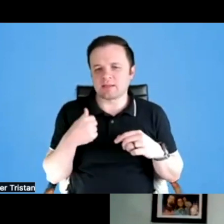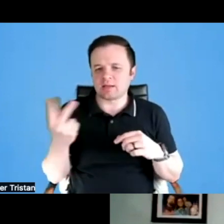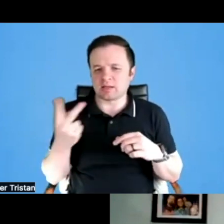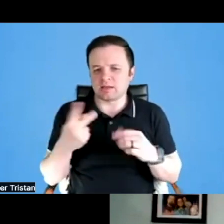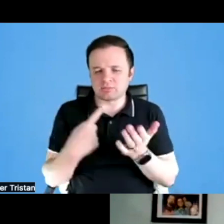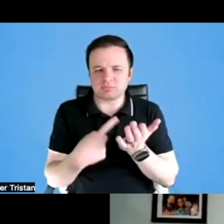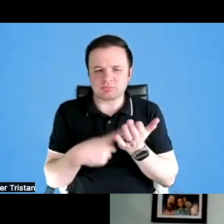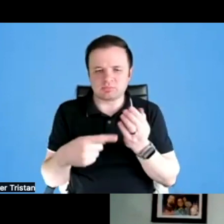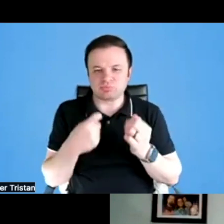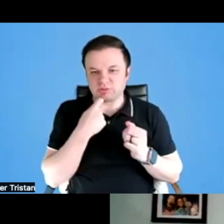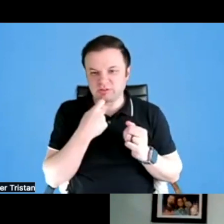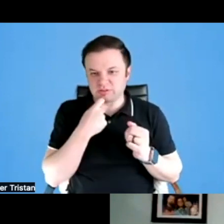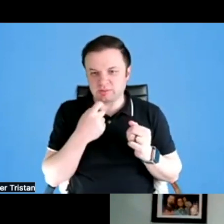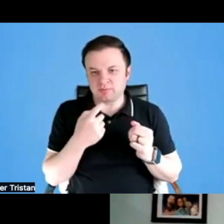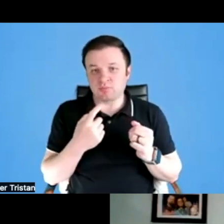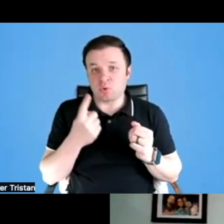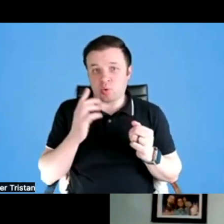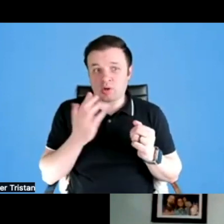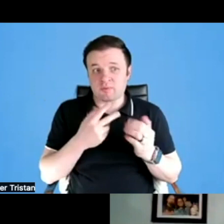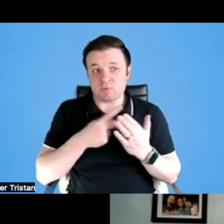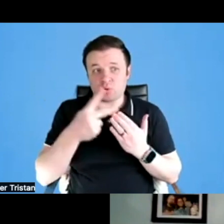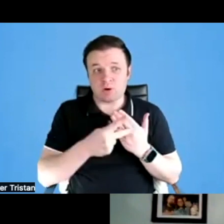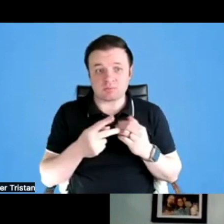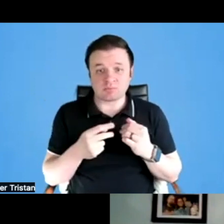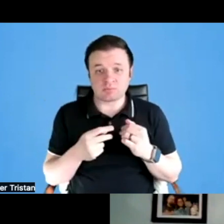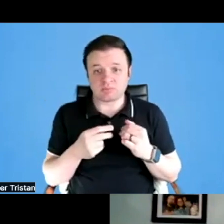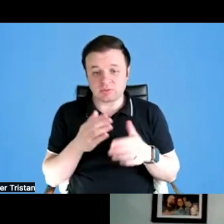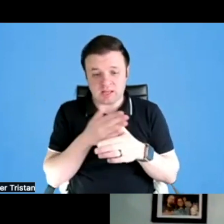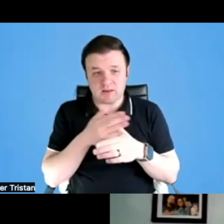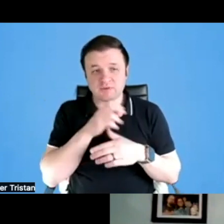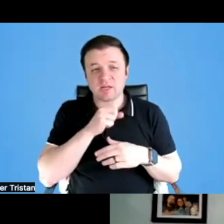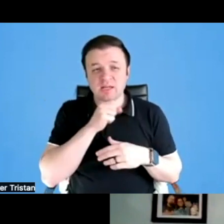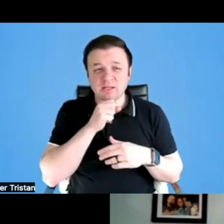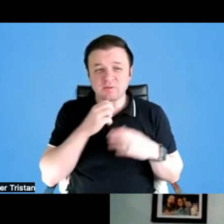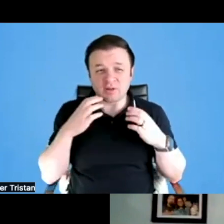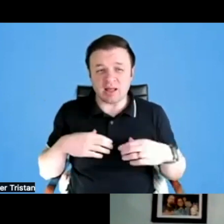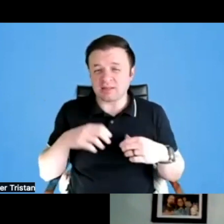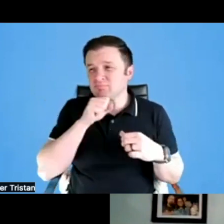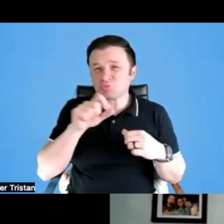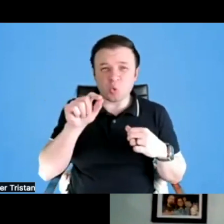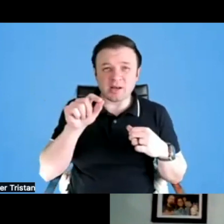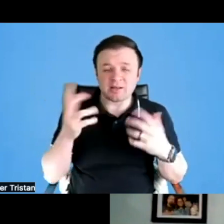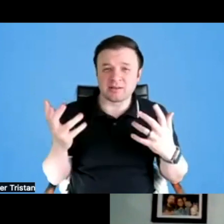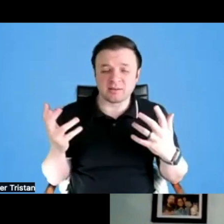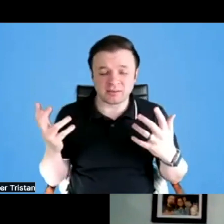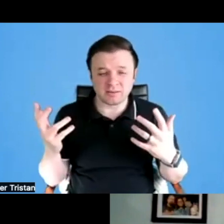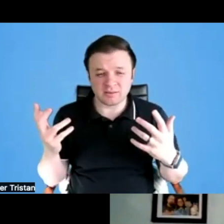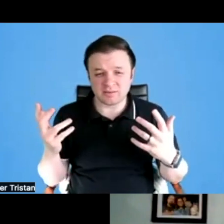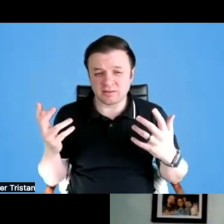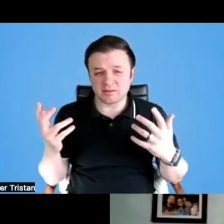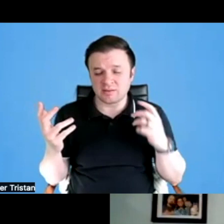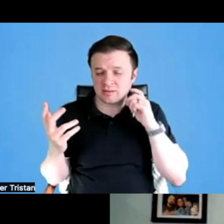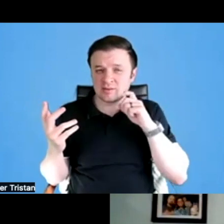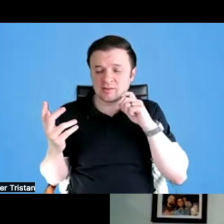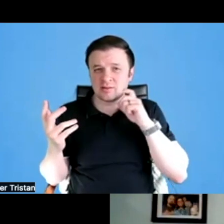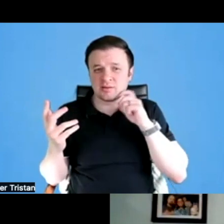recent past, but like in one of our programs, like the average age of our clients is like 20, so like it could just be